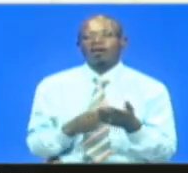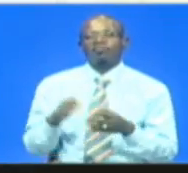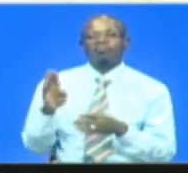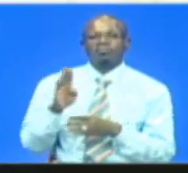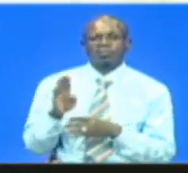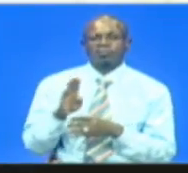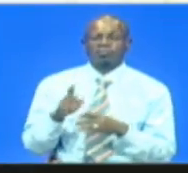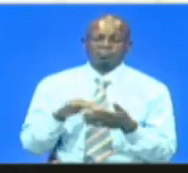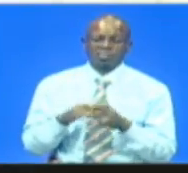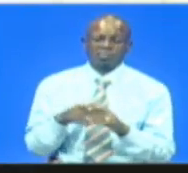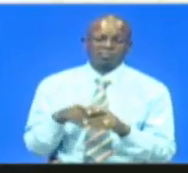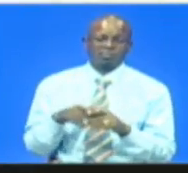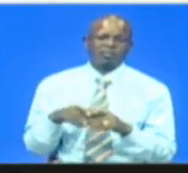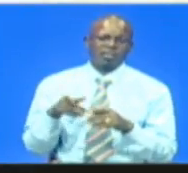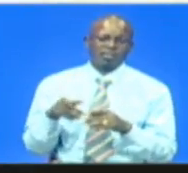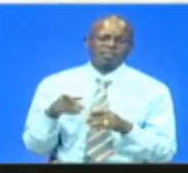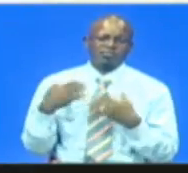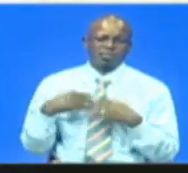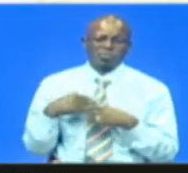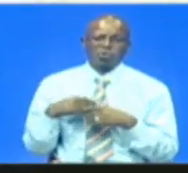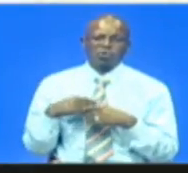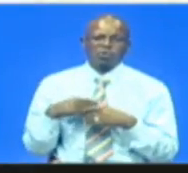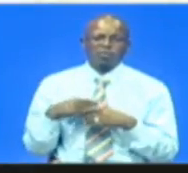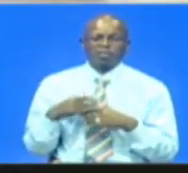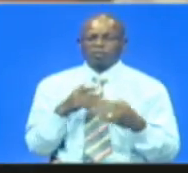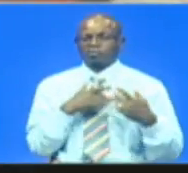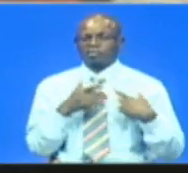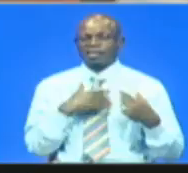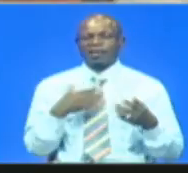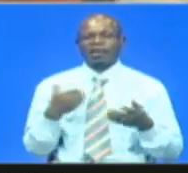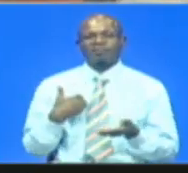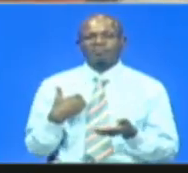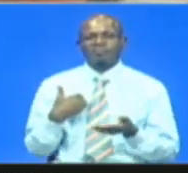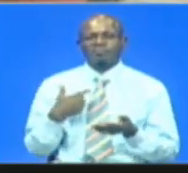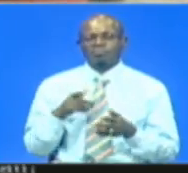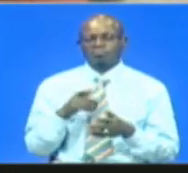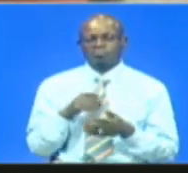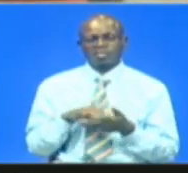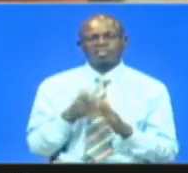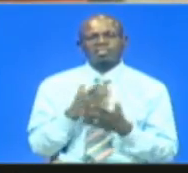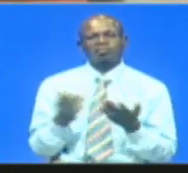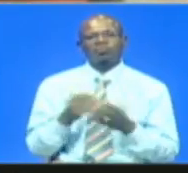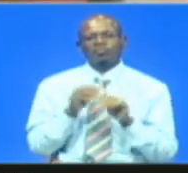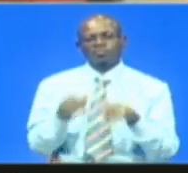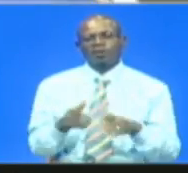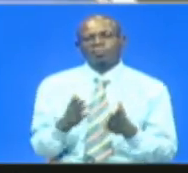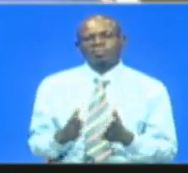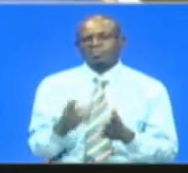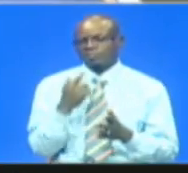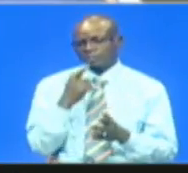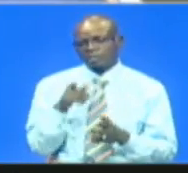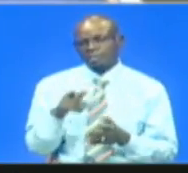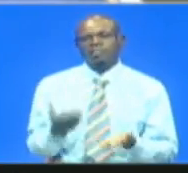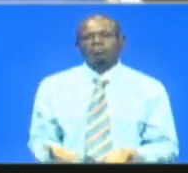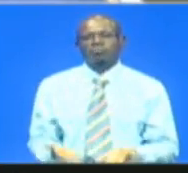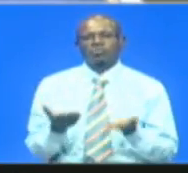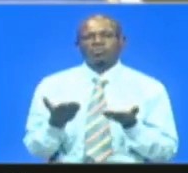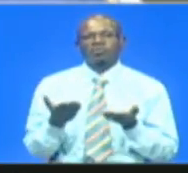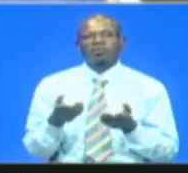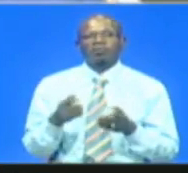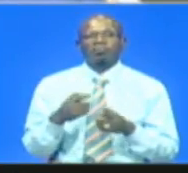as workers' safety is concerned. But that, some of the growers say, has since improved. I don't think there's